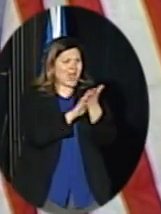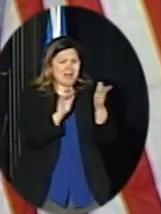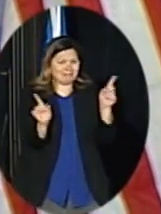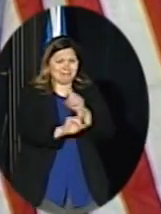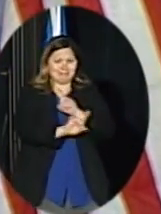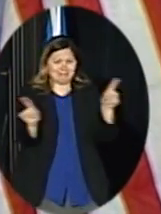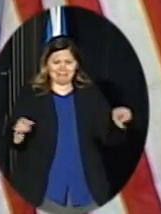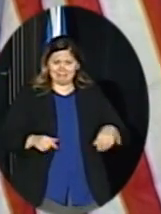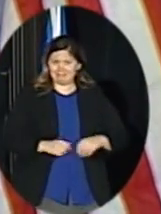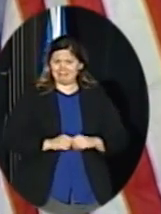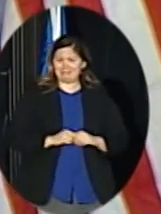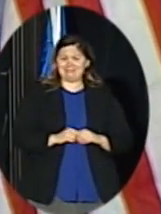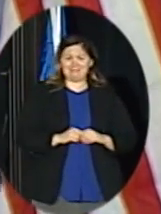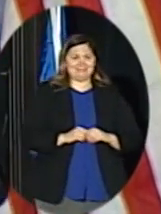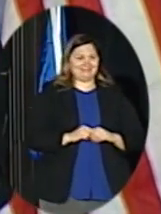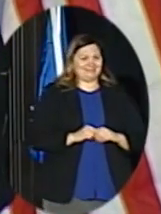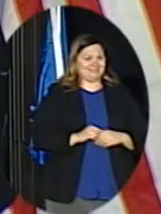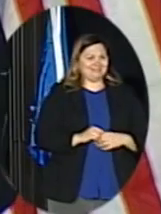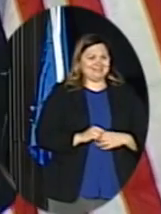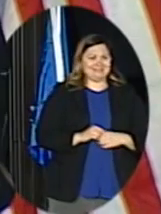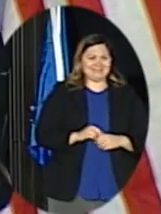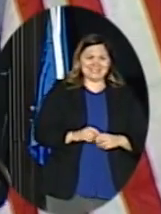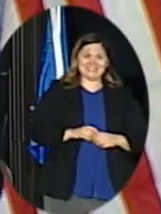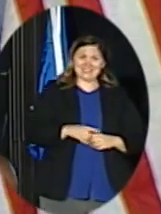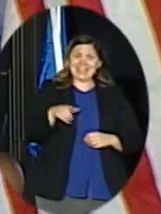We'll invite you to help build the vision.